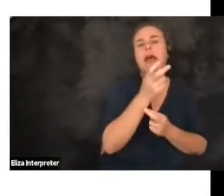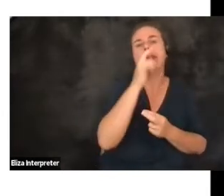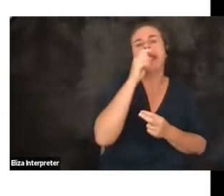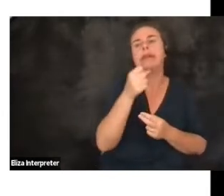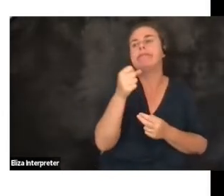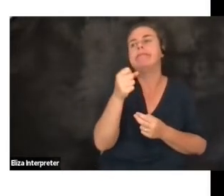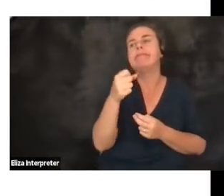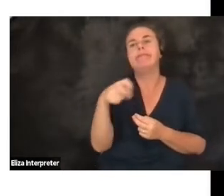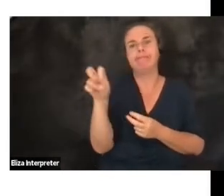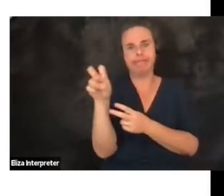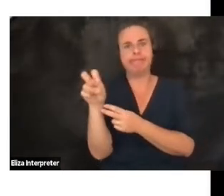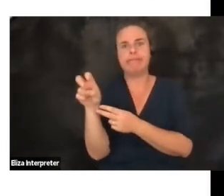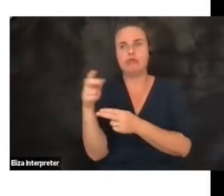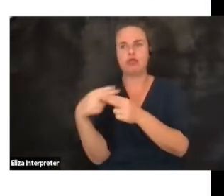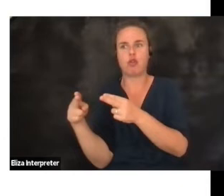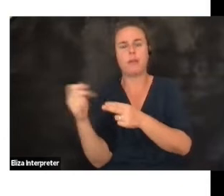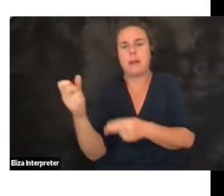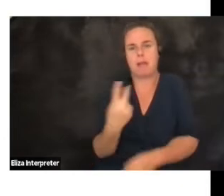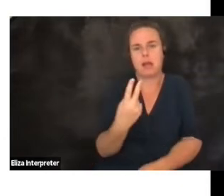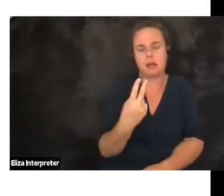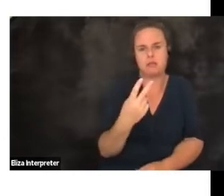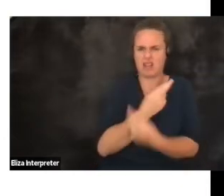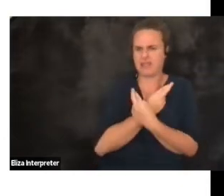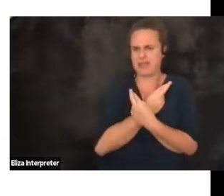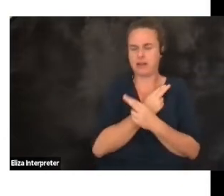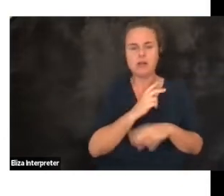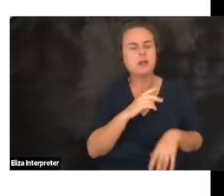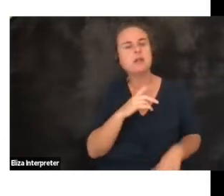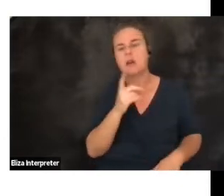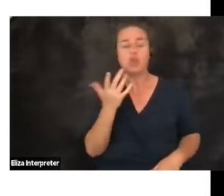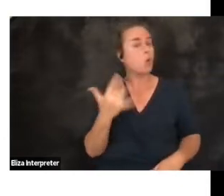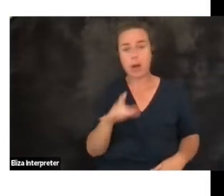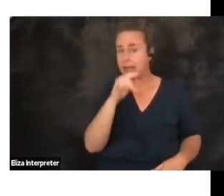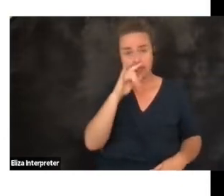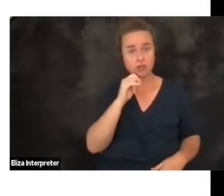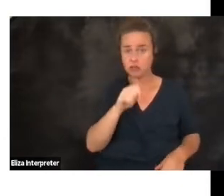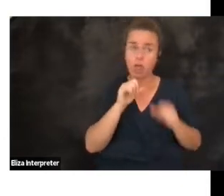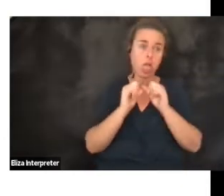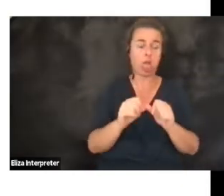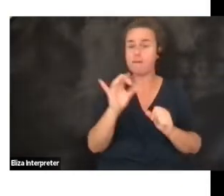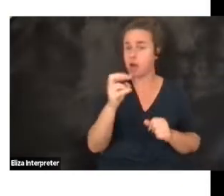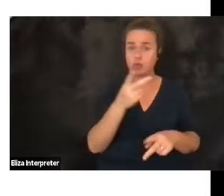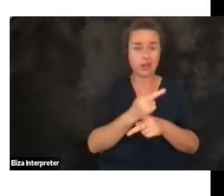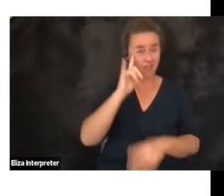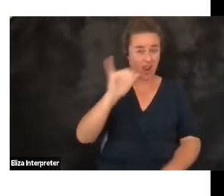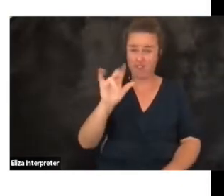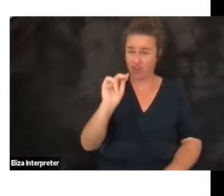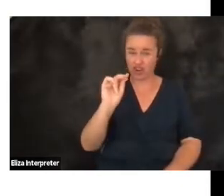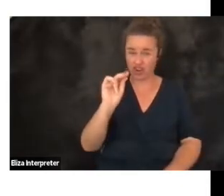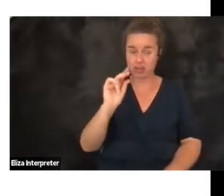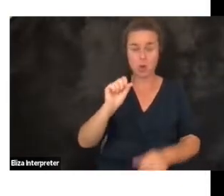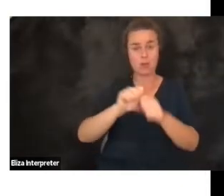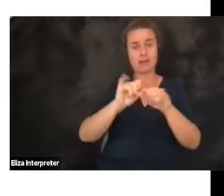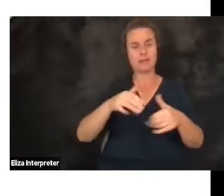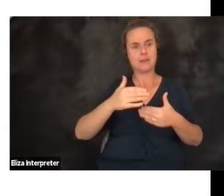then you don't want kids to be in foster care forever, right? And so the system itself